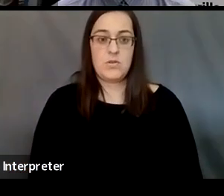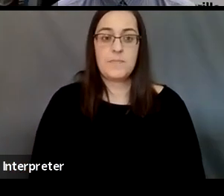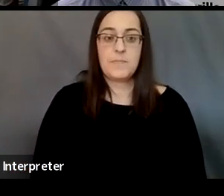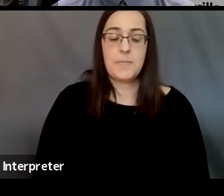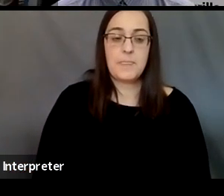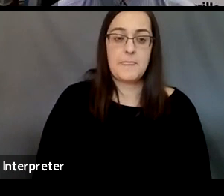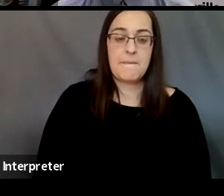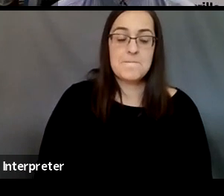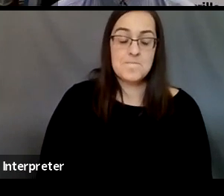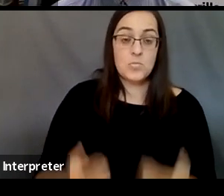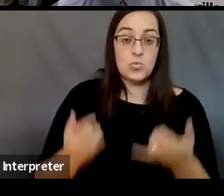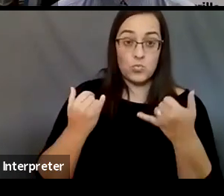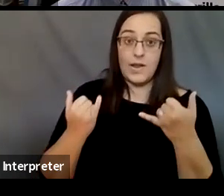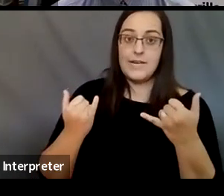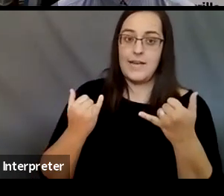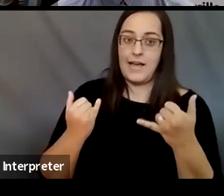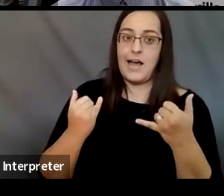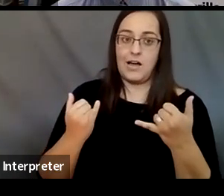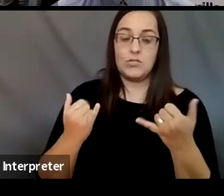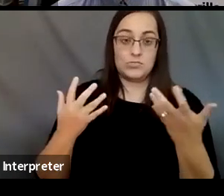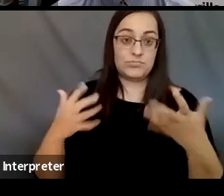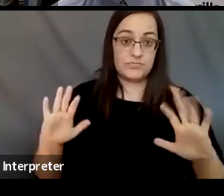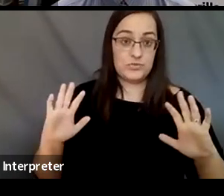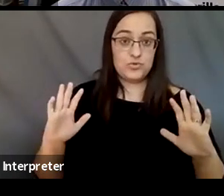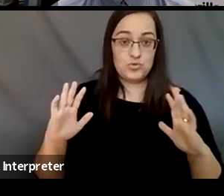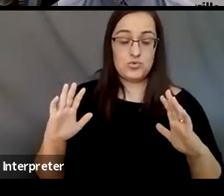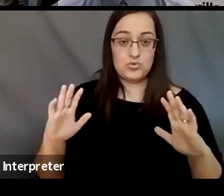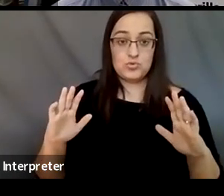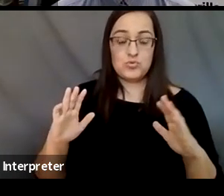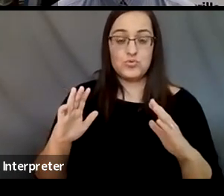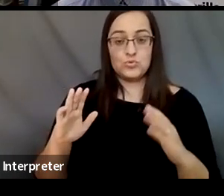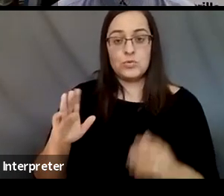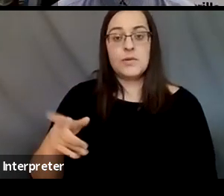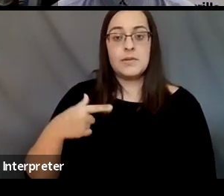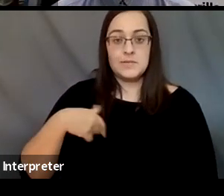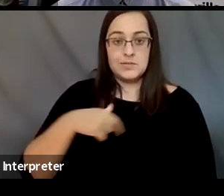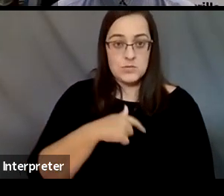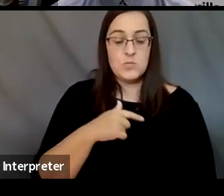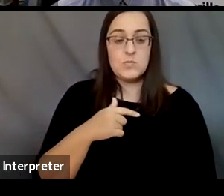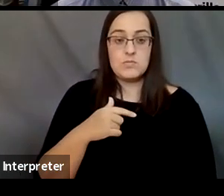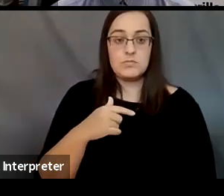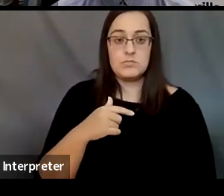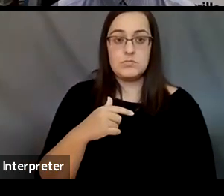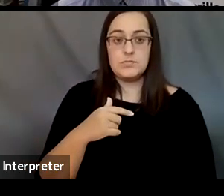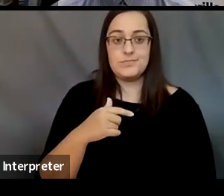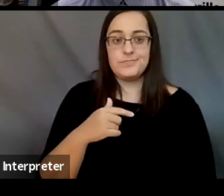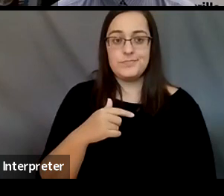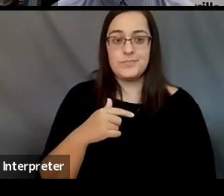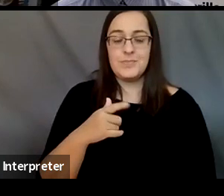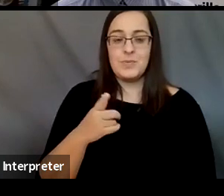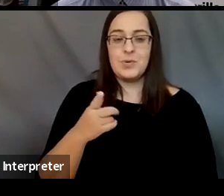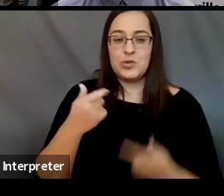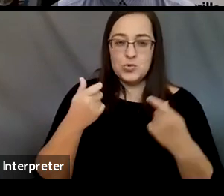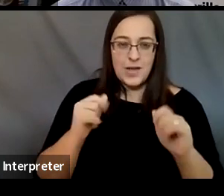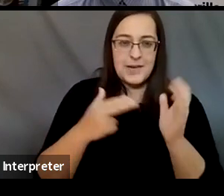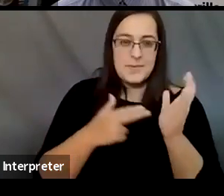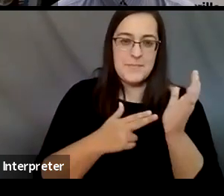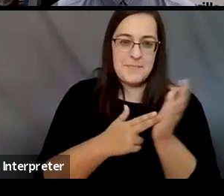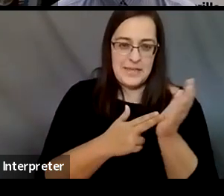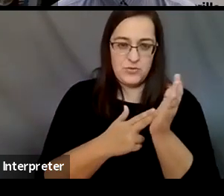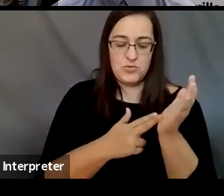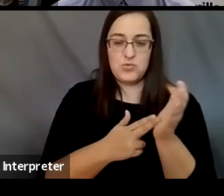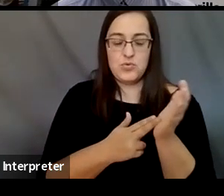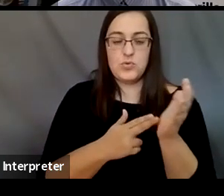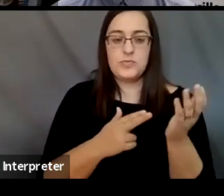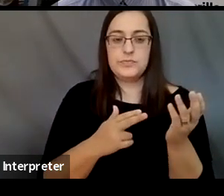So right now, this is complete. As we, we try to make sure that there